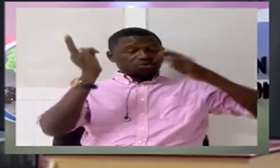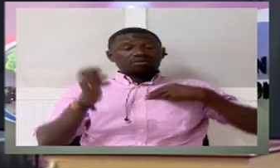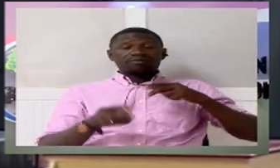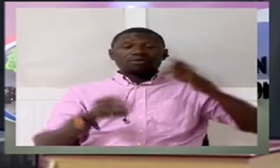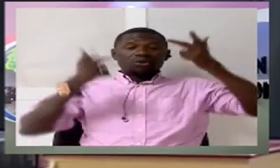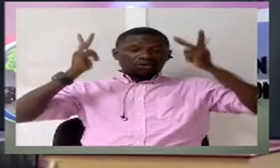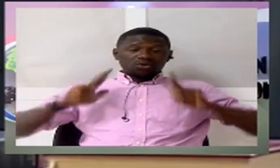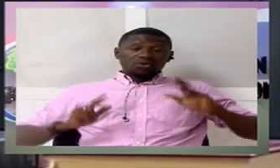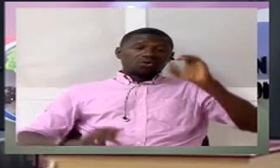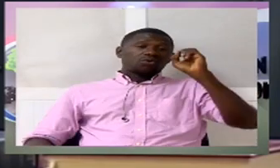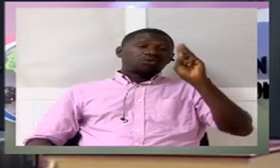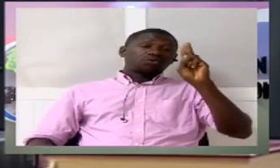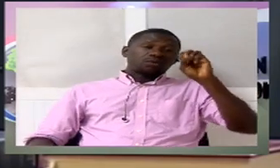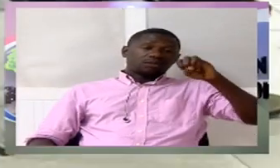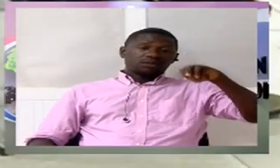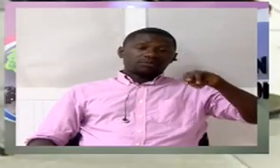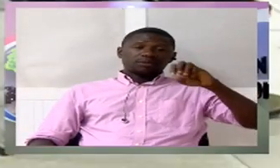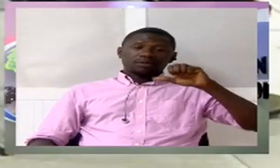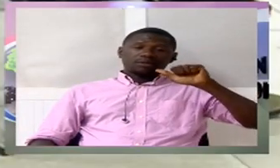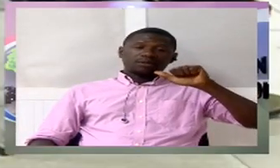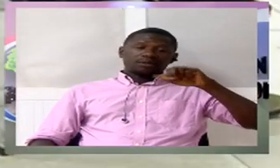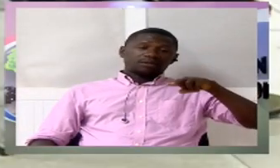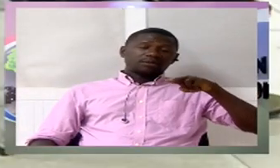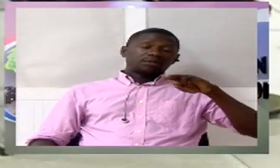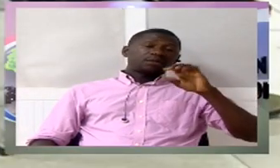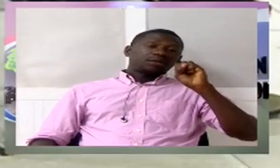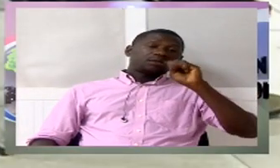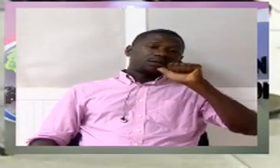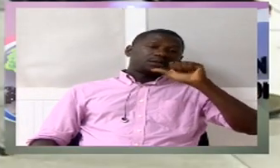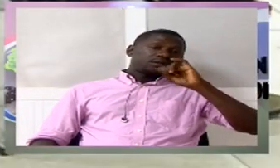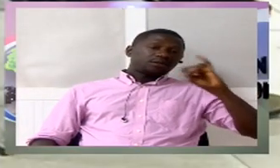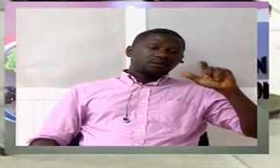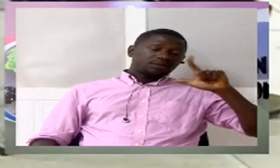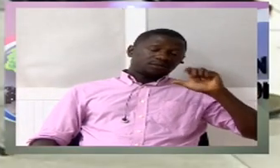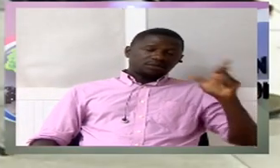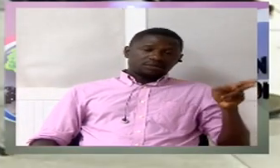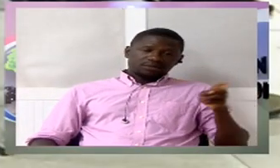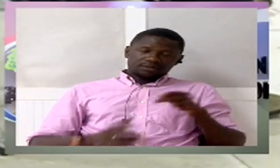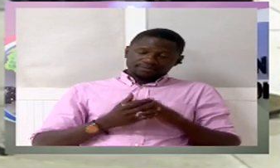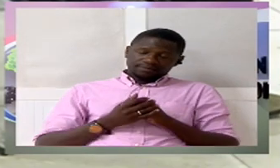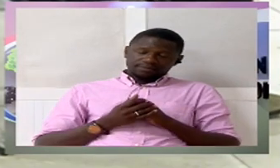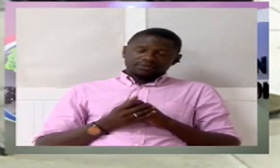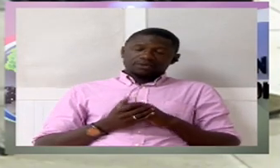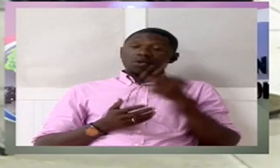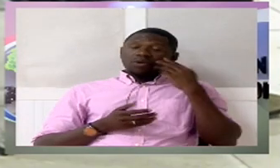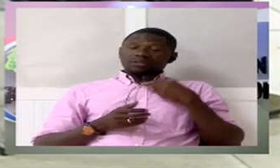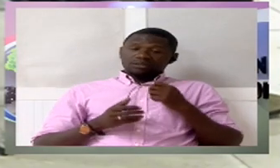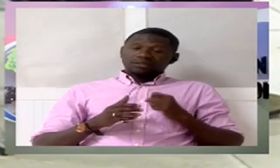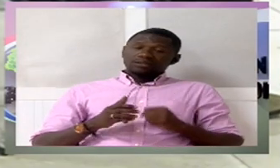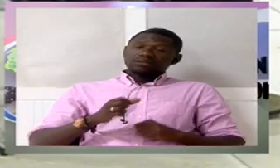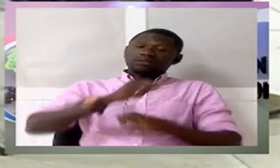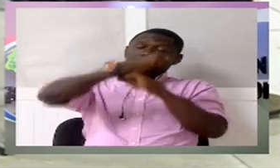Silla. Ngatana ke sedeyaro no wala keta ala ata baba ala lawyer ni memu lawyer Usman Silla de Briyabun. One of his defense